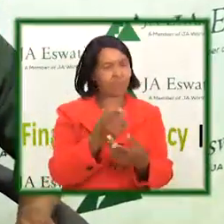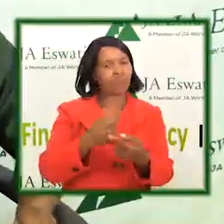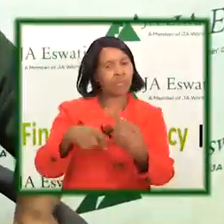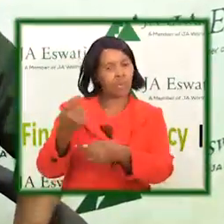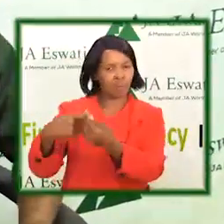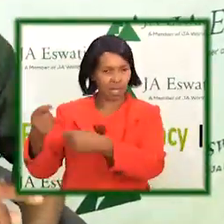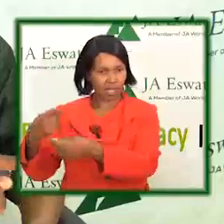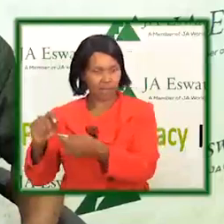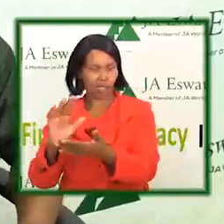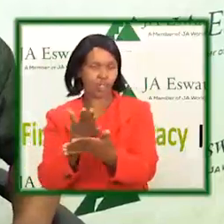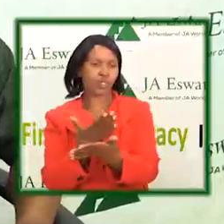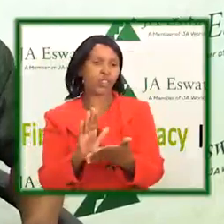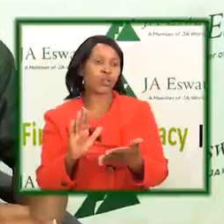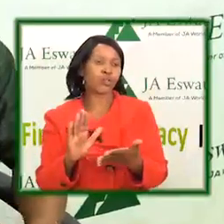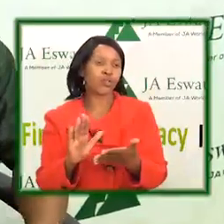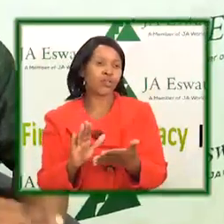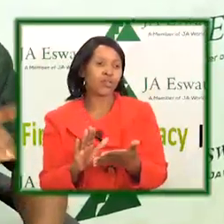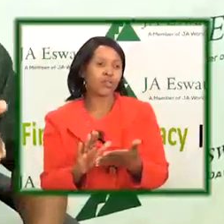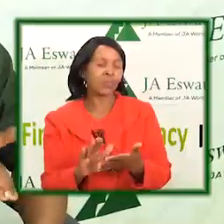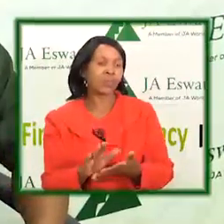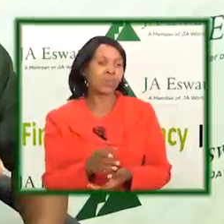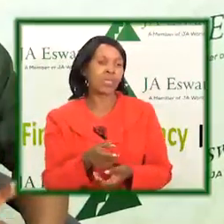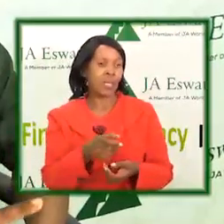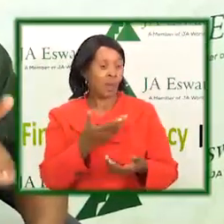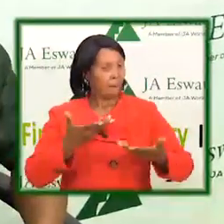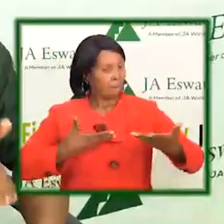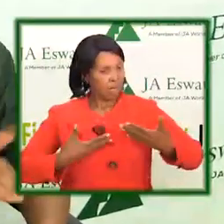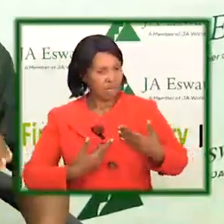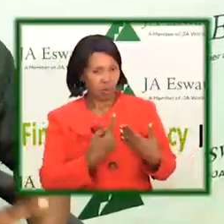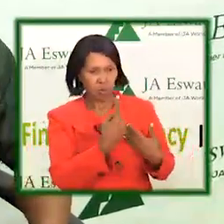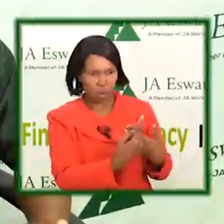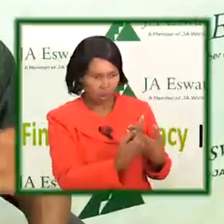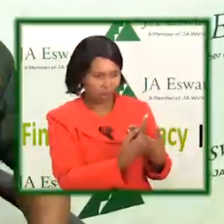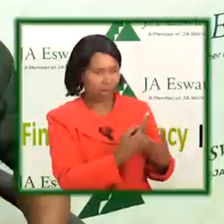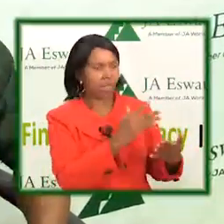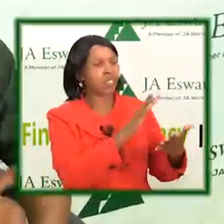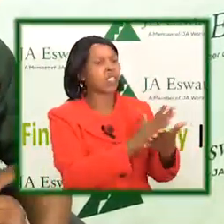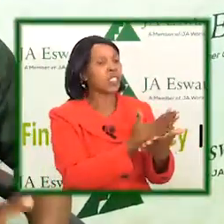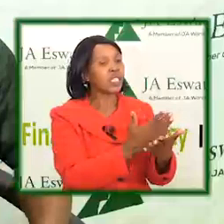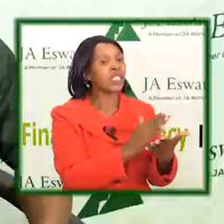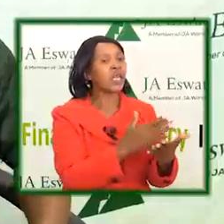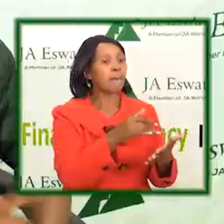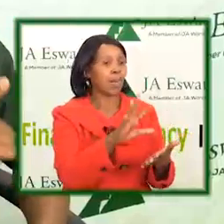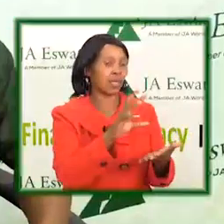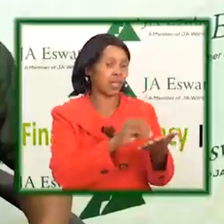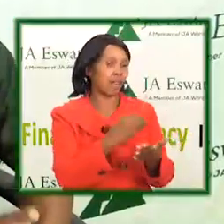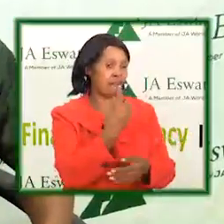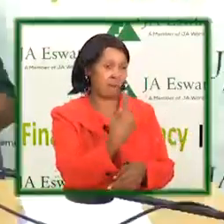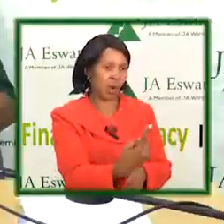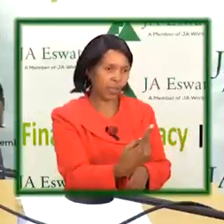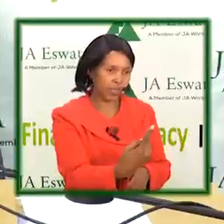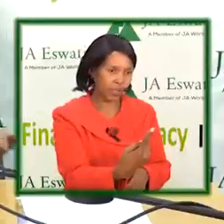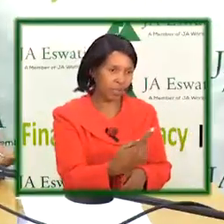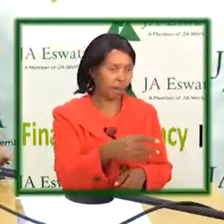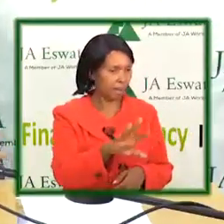company, a company member, as I've just mentioned, must have at least one share. It is a must for you. If you don't have a share,